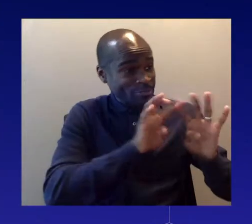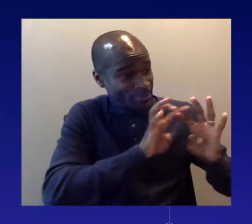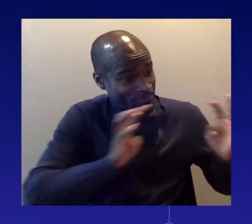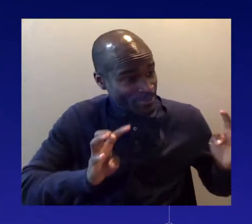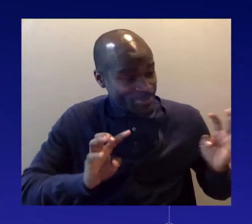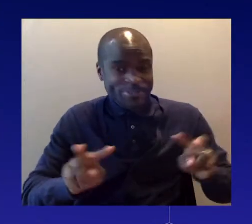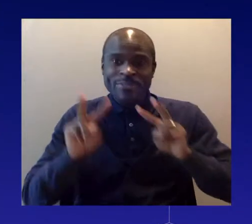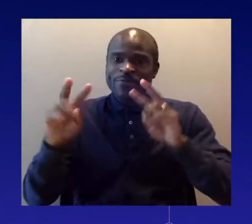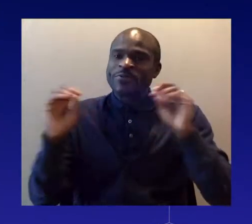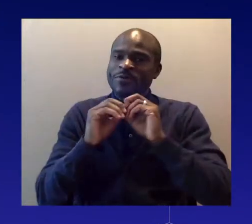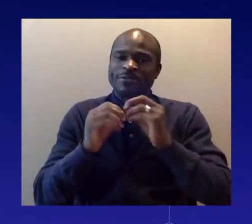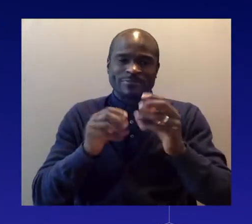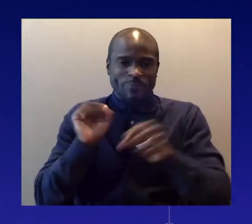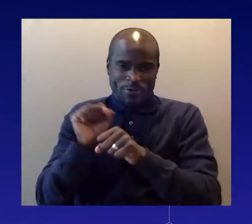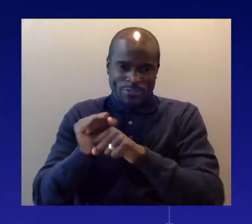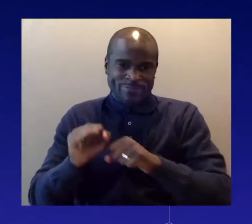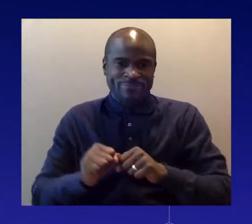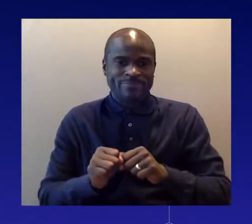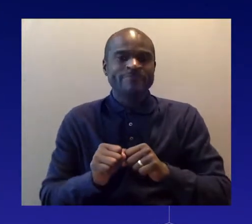today.